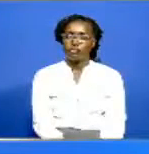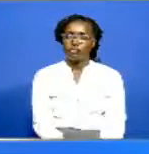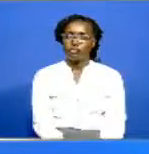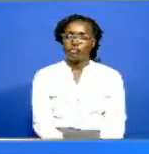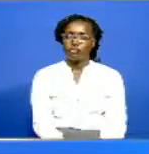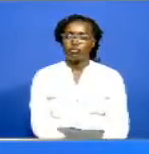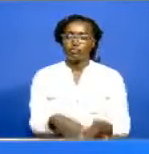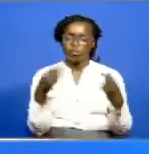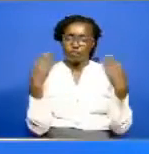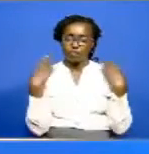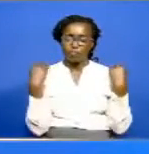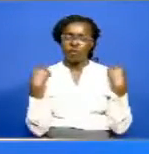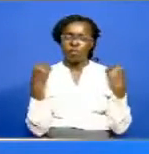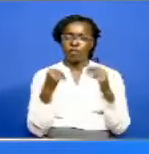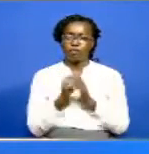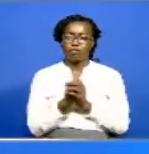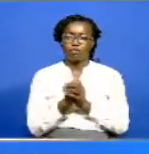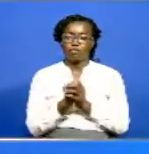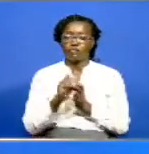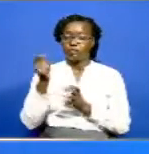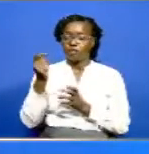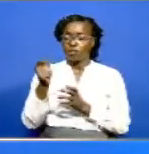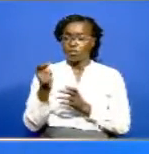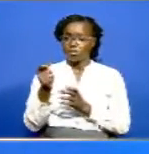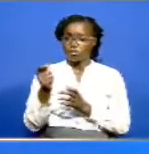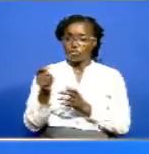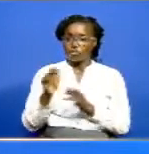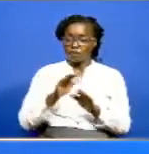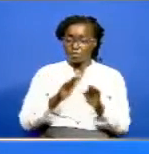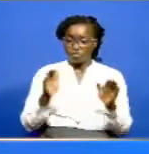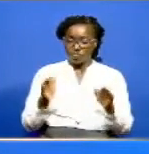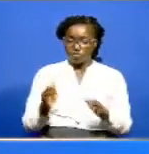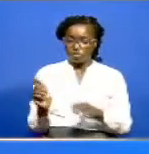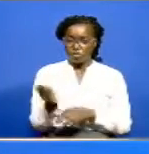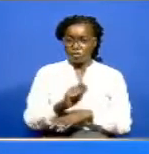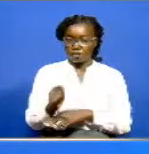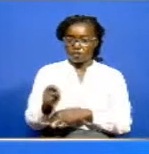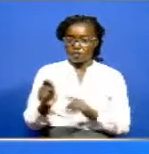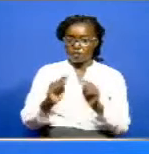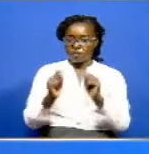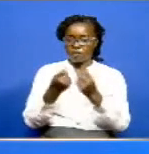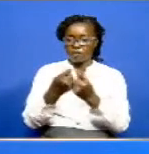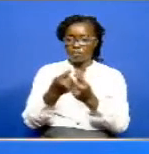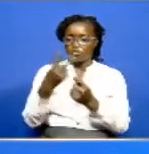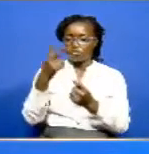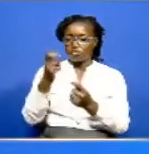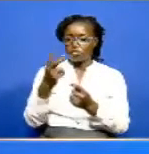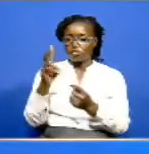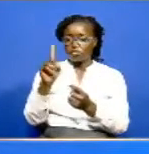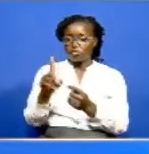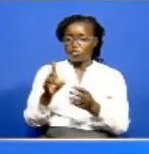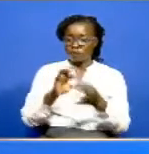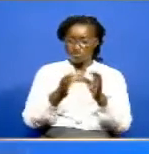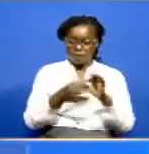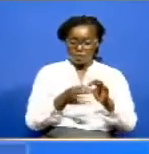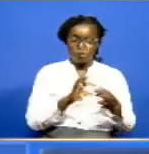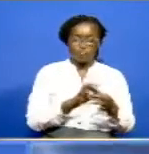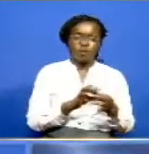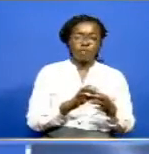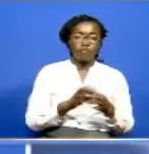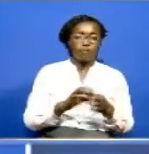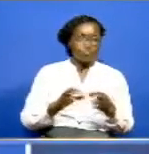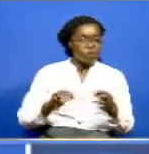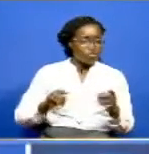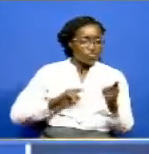Now in this sports arena, the Kenya table tennis team headed to the 2021 Olympic qualifiers in Qatar is set to leave the country tonight.